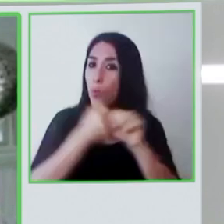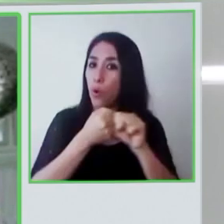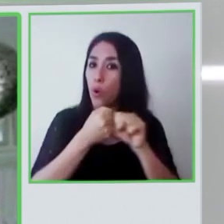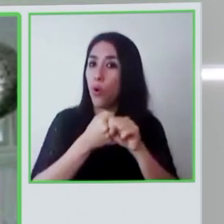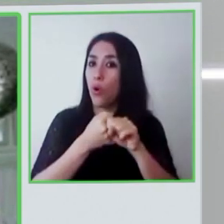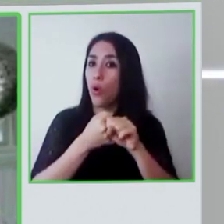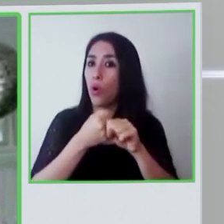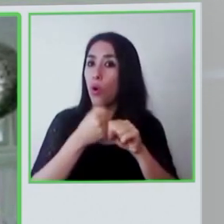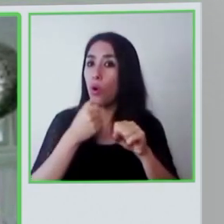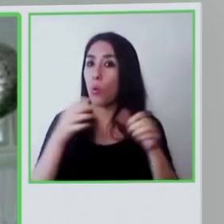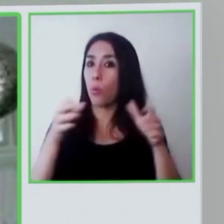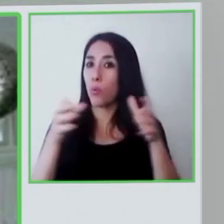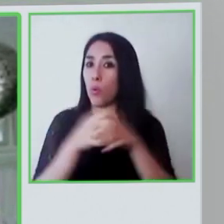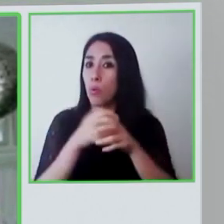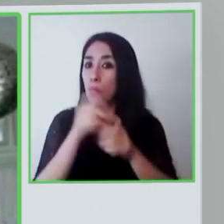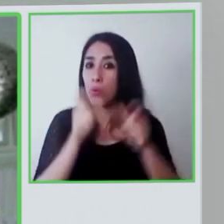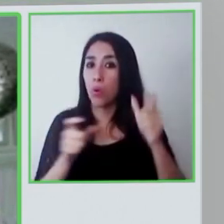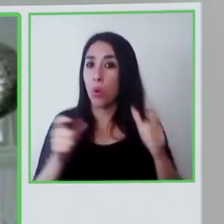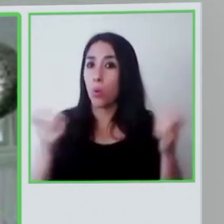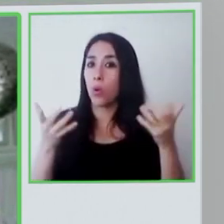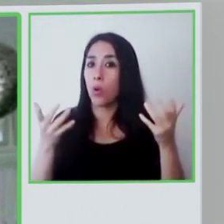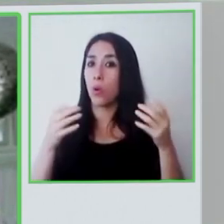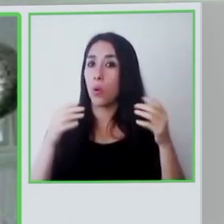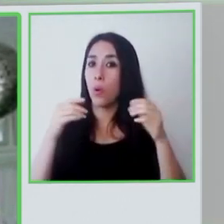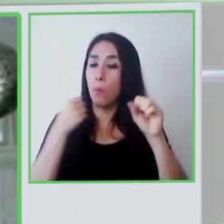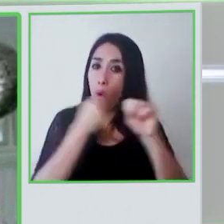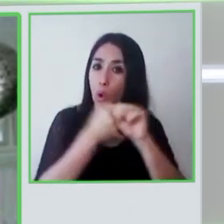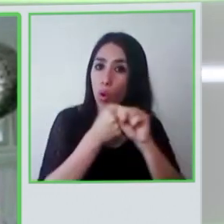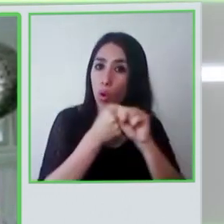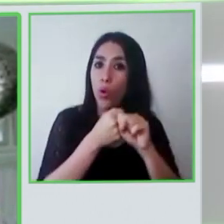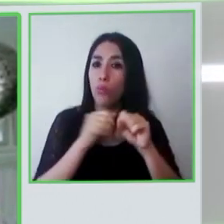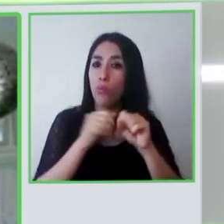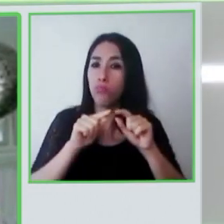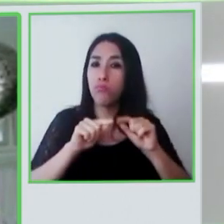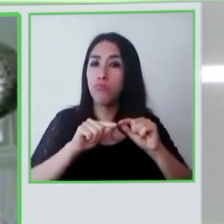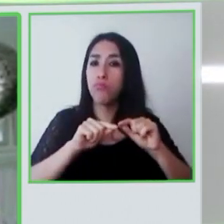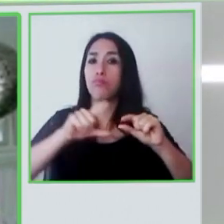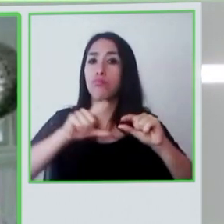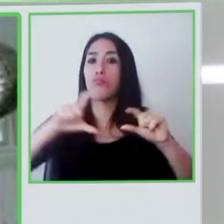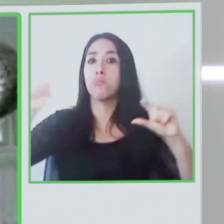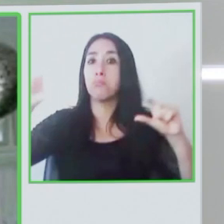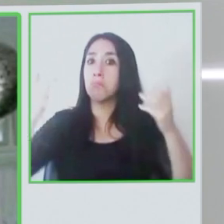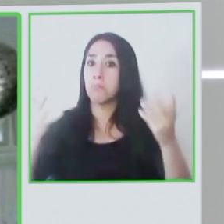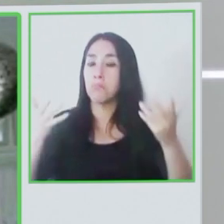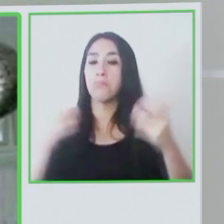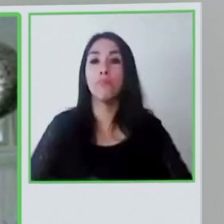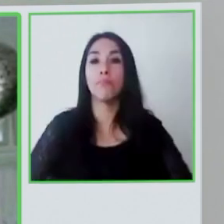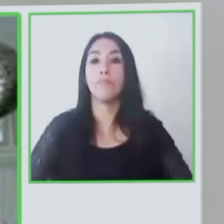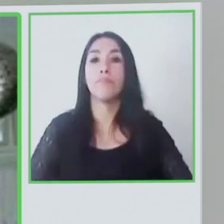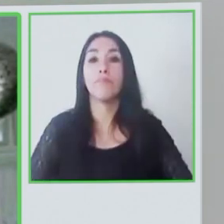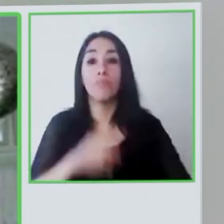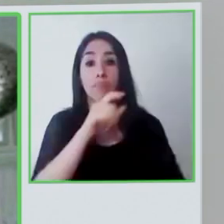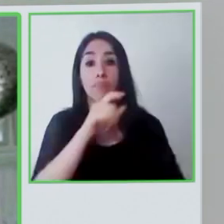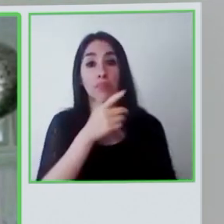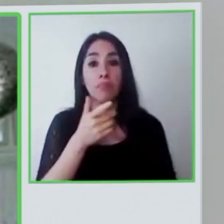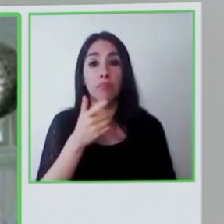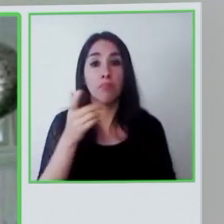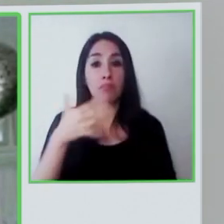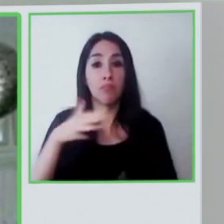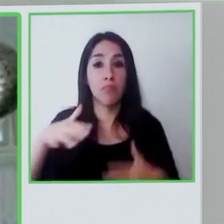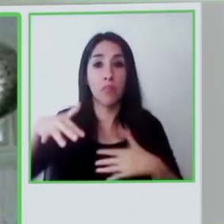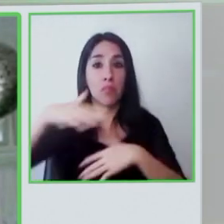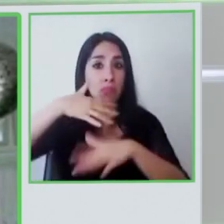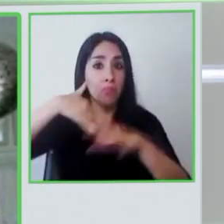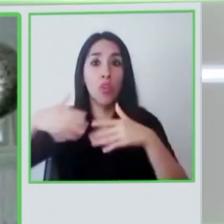an organization and how this is going to increase the way in how people share